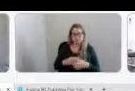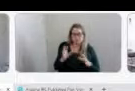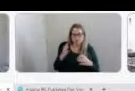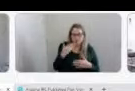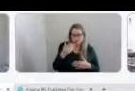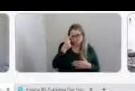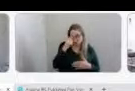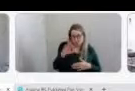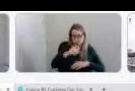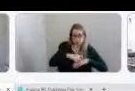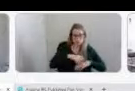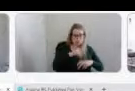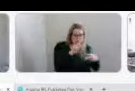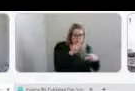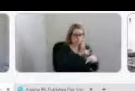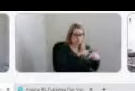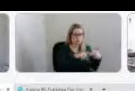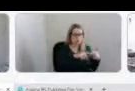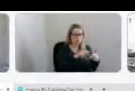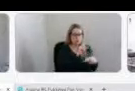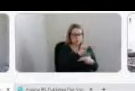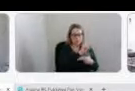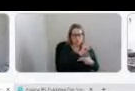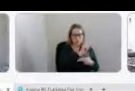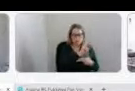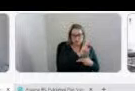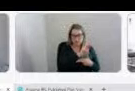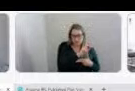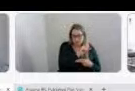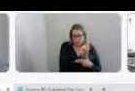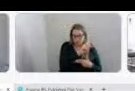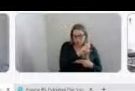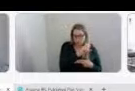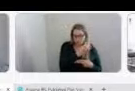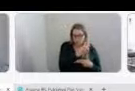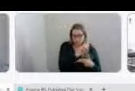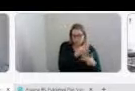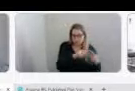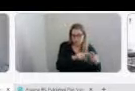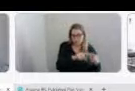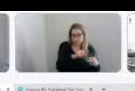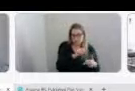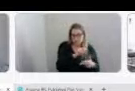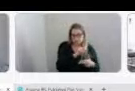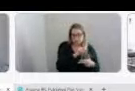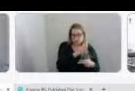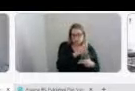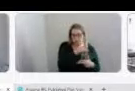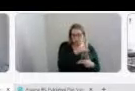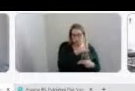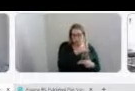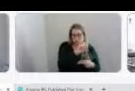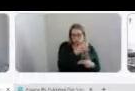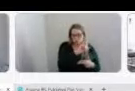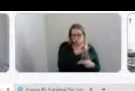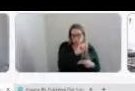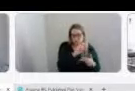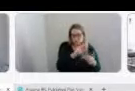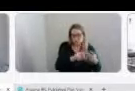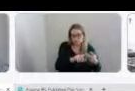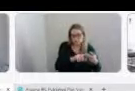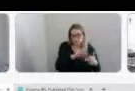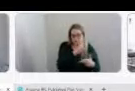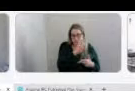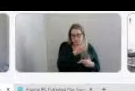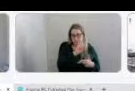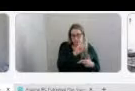thank you the next three speakers are susan anderson carissa sip and then barbatom susan can you hear us yes i